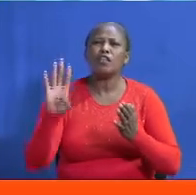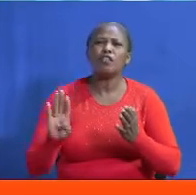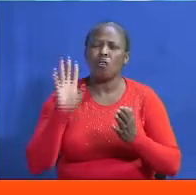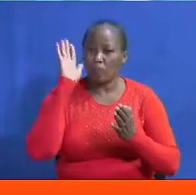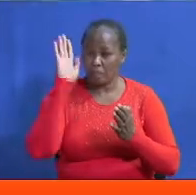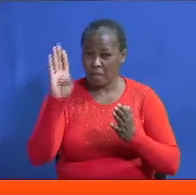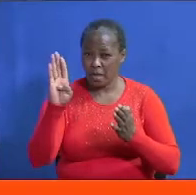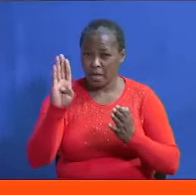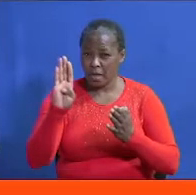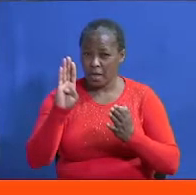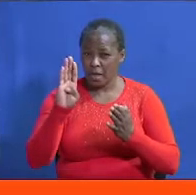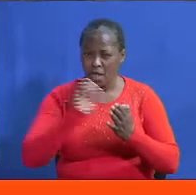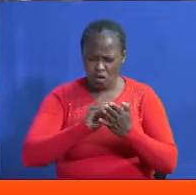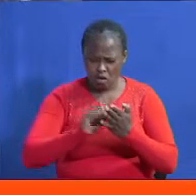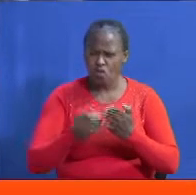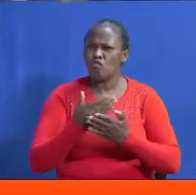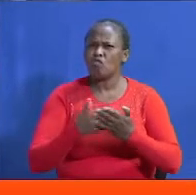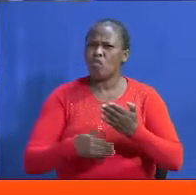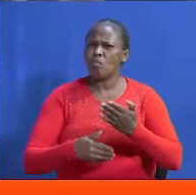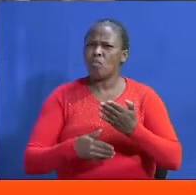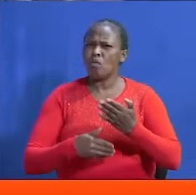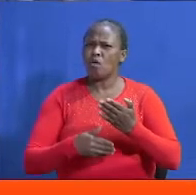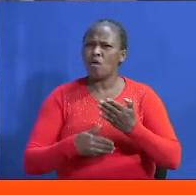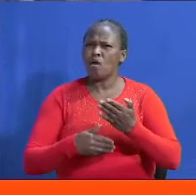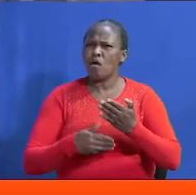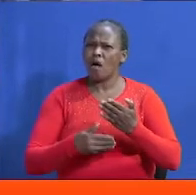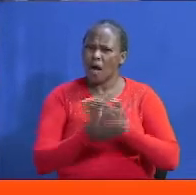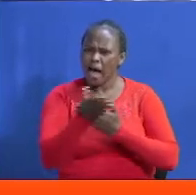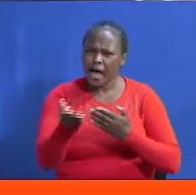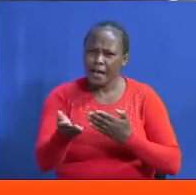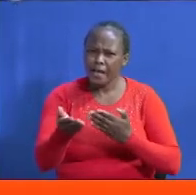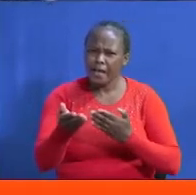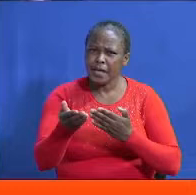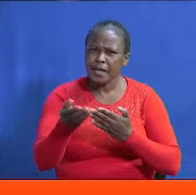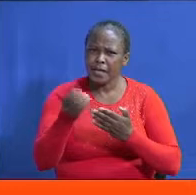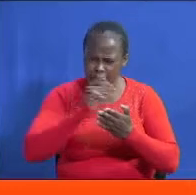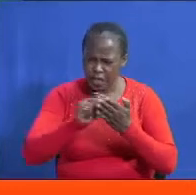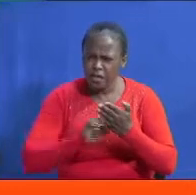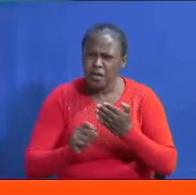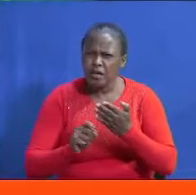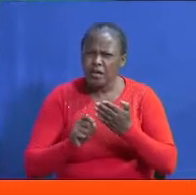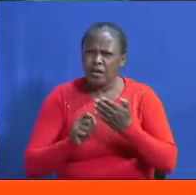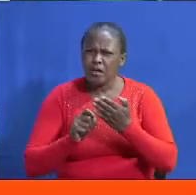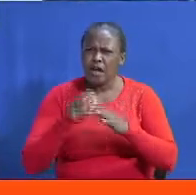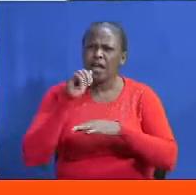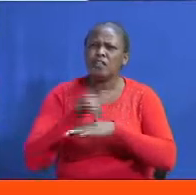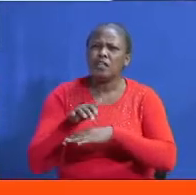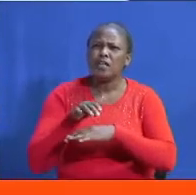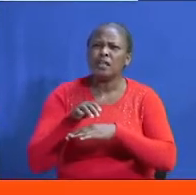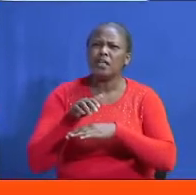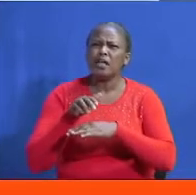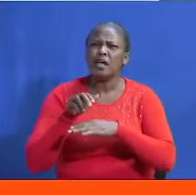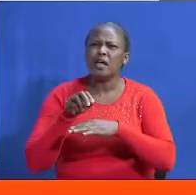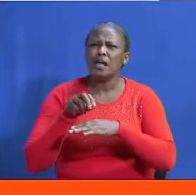34B is, he fills this form, then he sends it to National